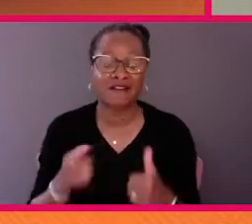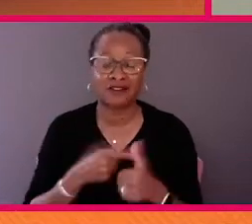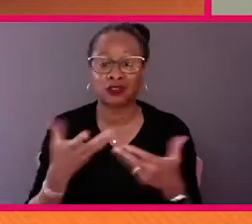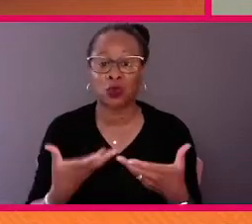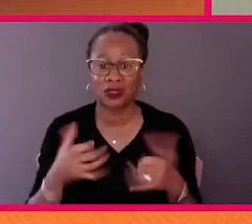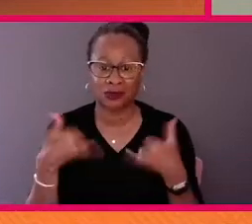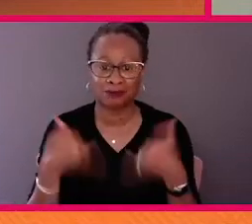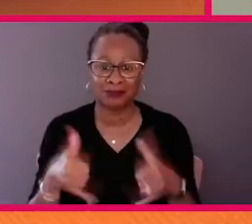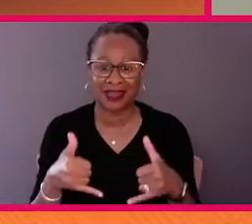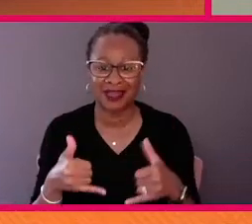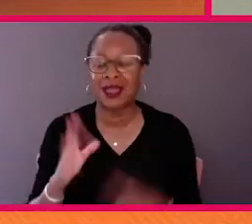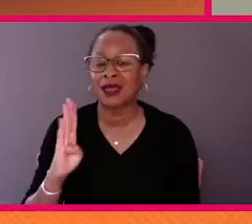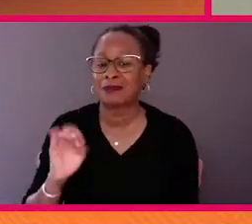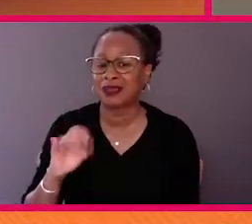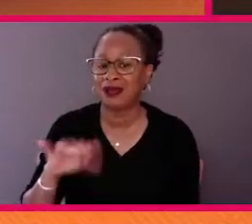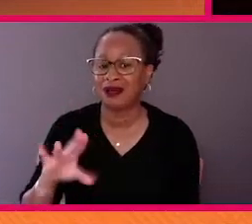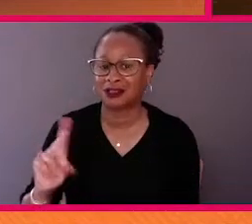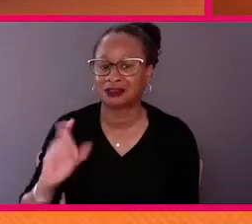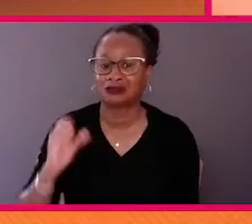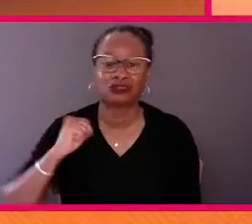Beyond Resilience trailer.